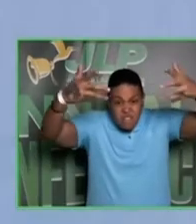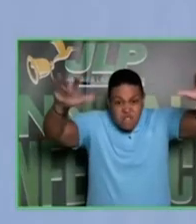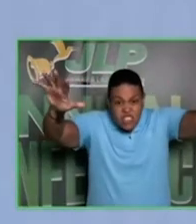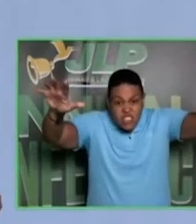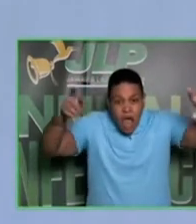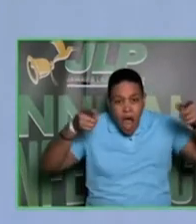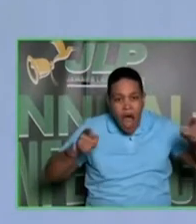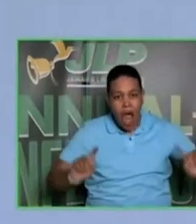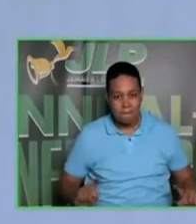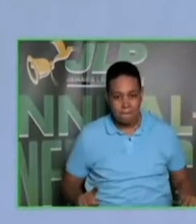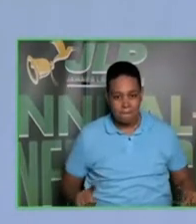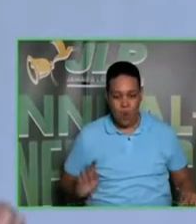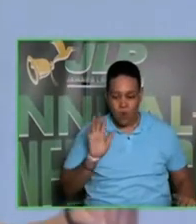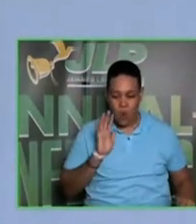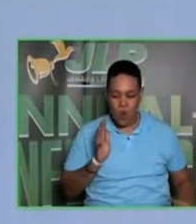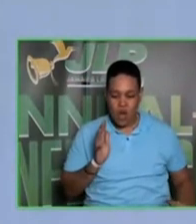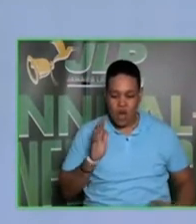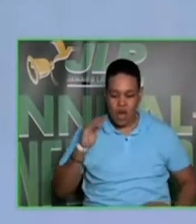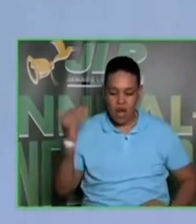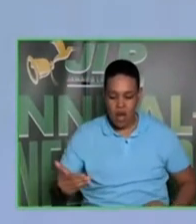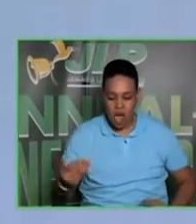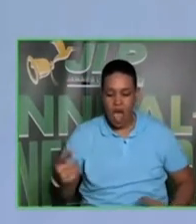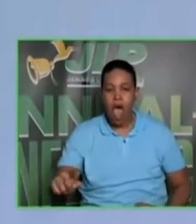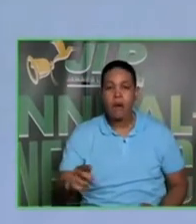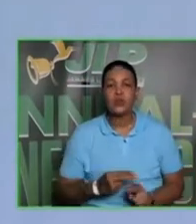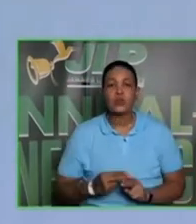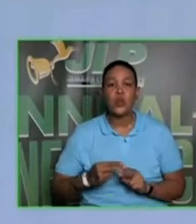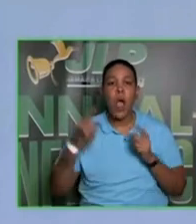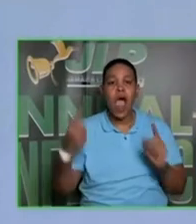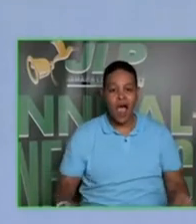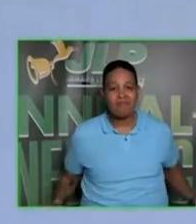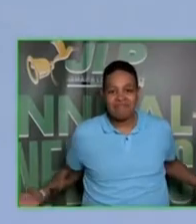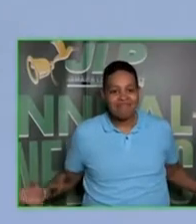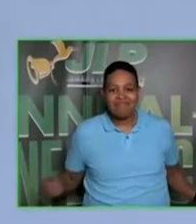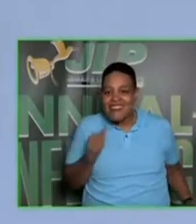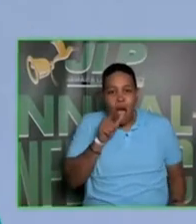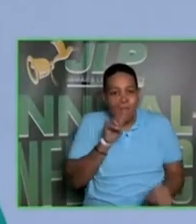happening, about to happen, or will happen shortly.